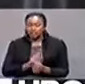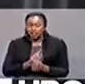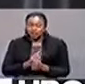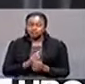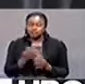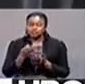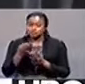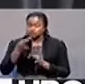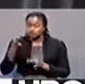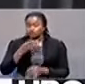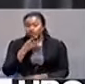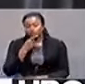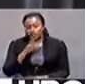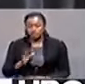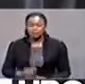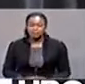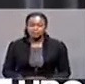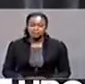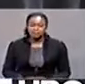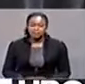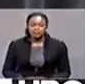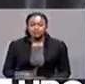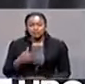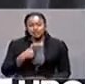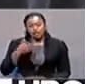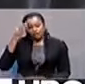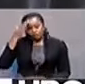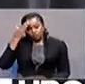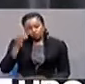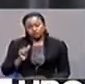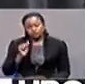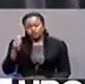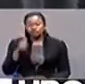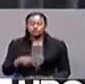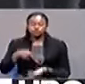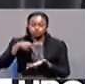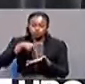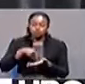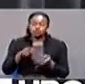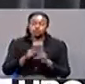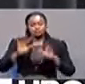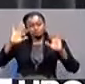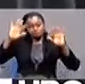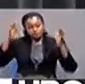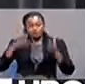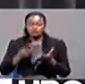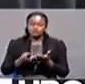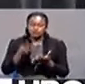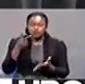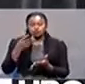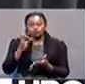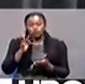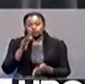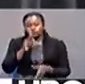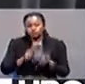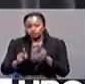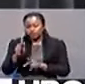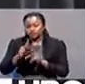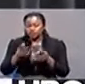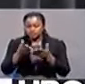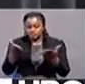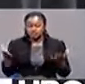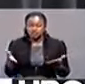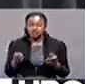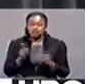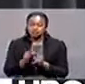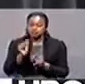father. And I know that he stood and appreciated the value of humanity. He